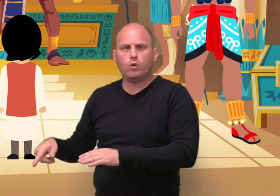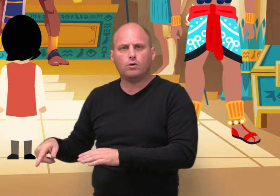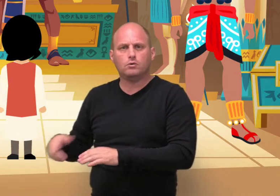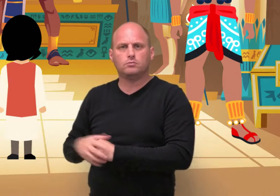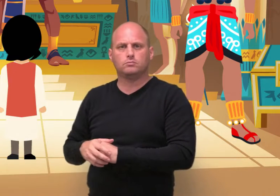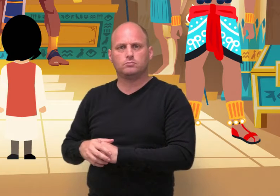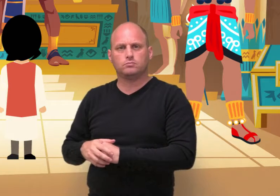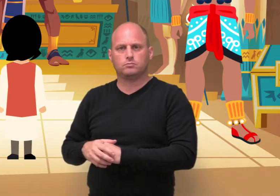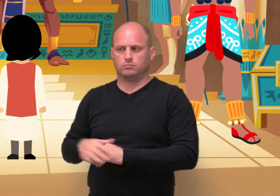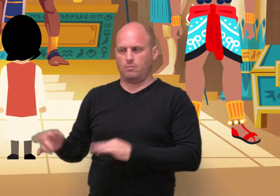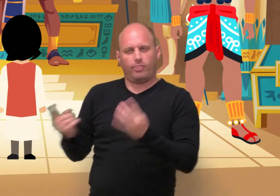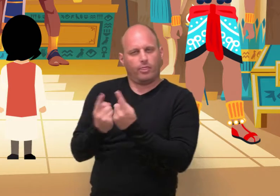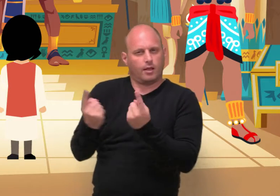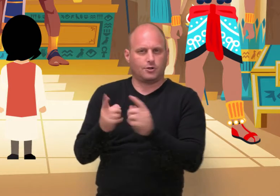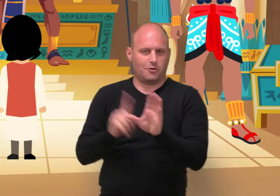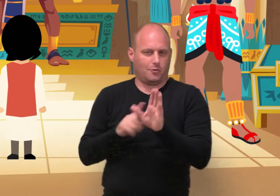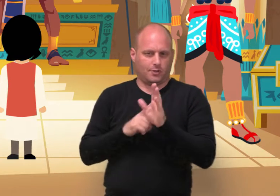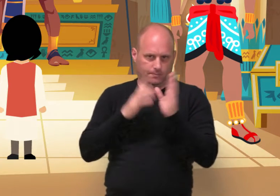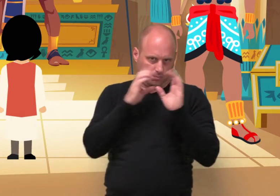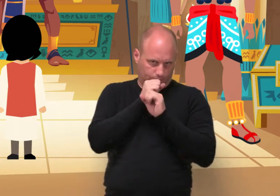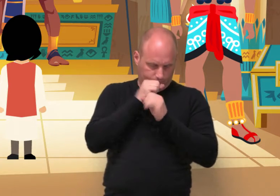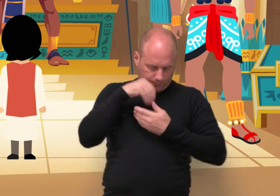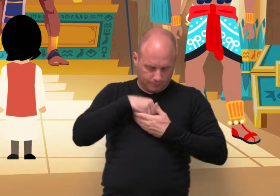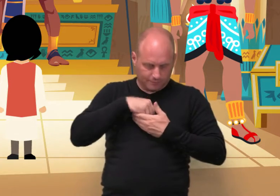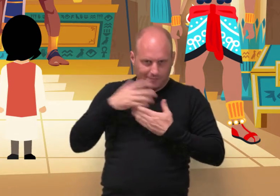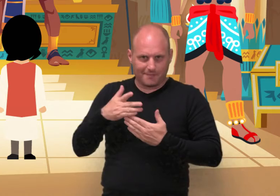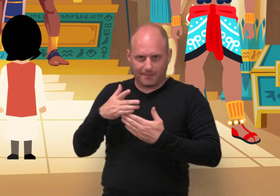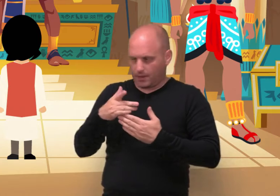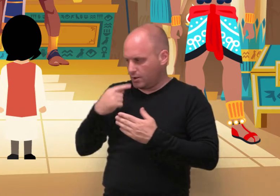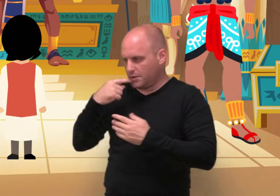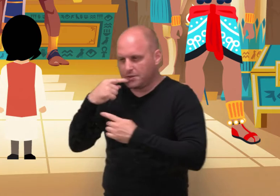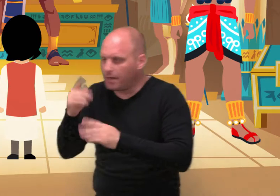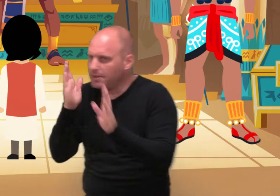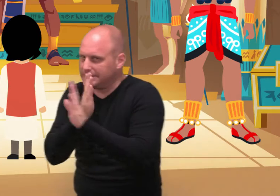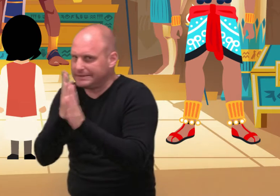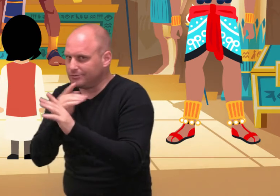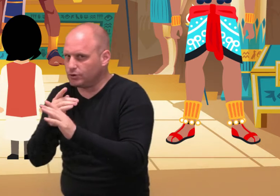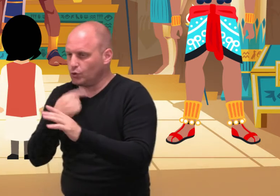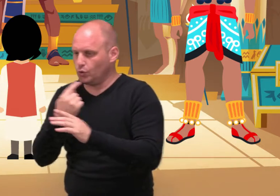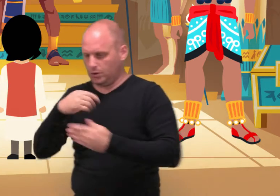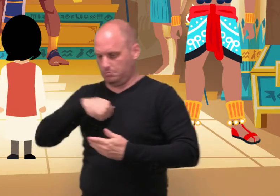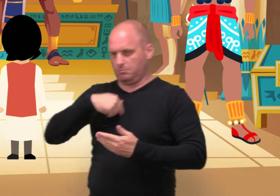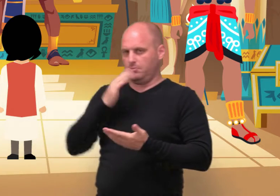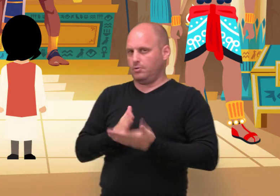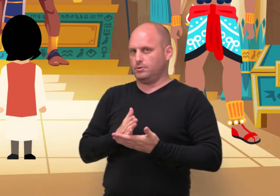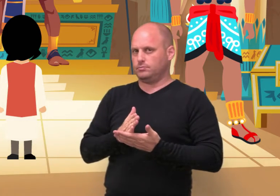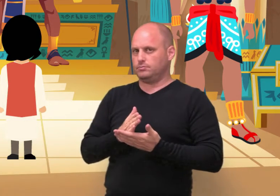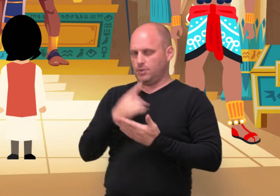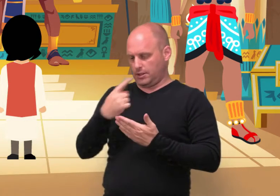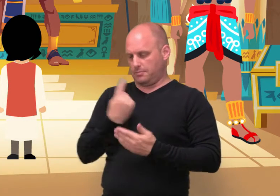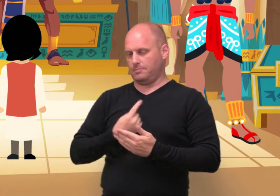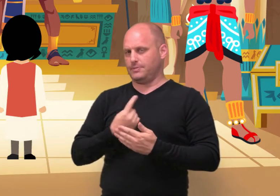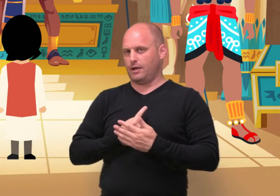did Yusuf keep in himself, revealing not the secrets to them. He said within himself, "You